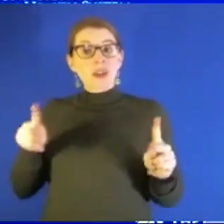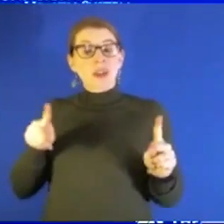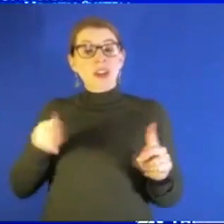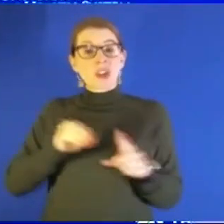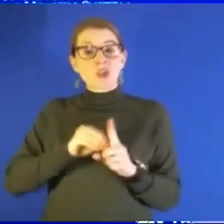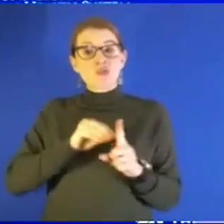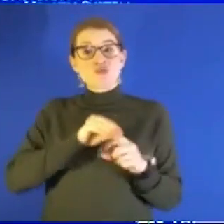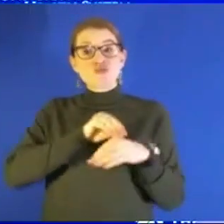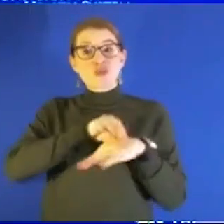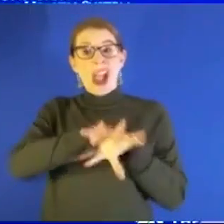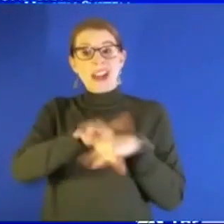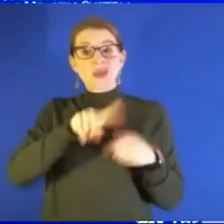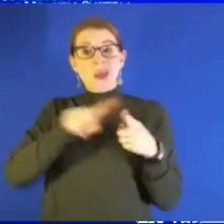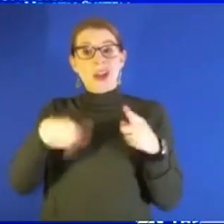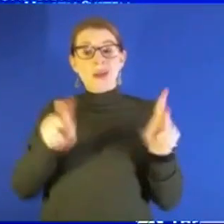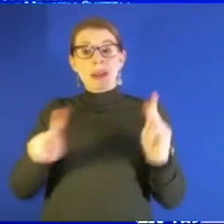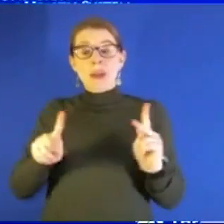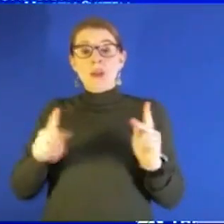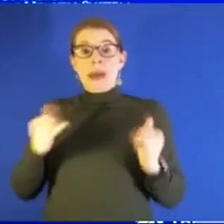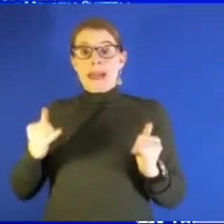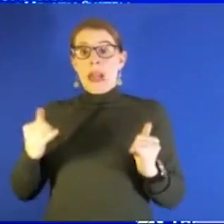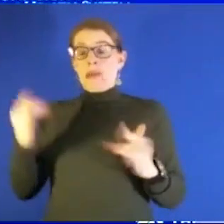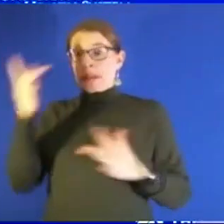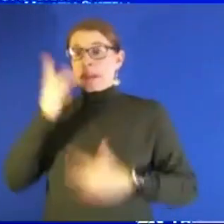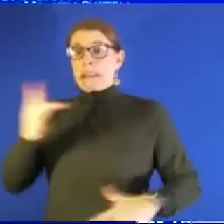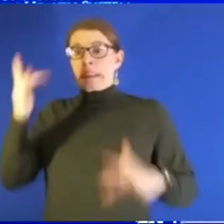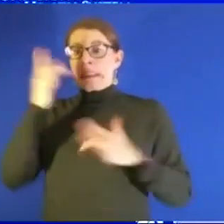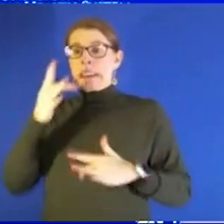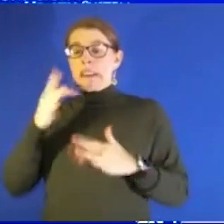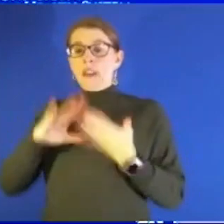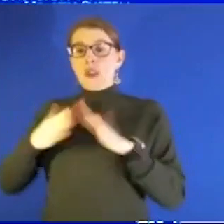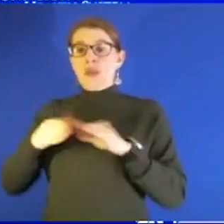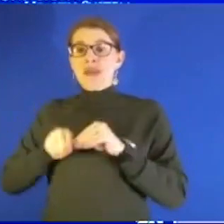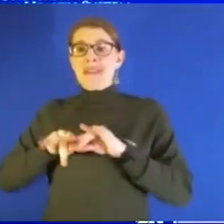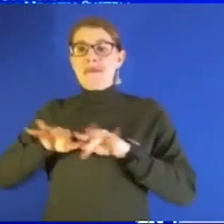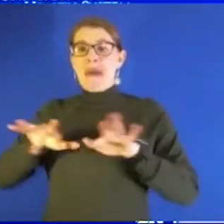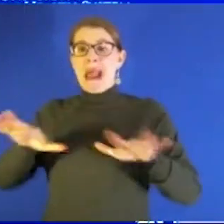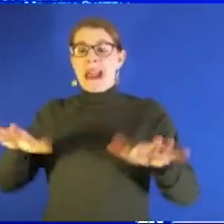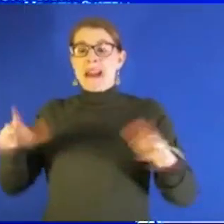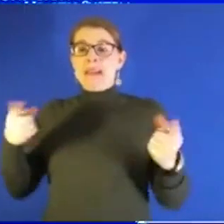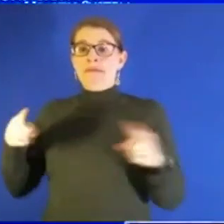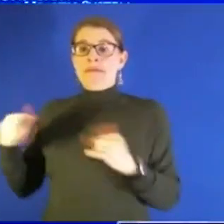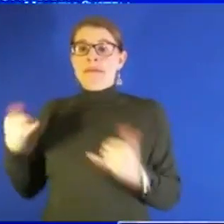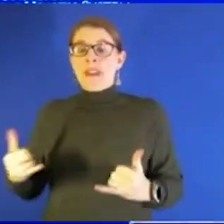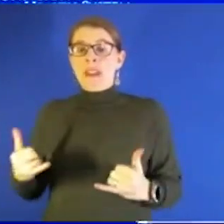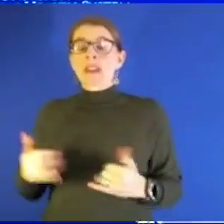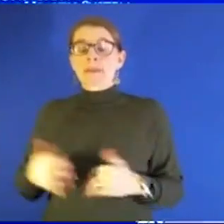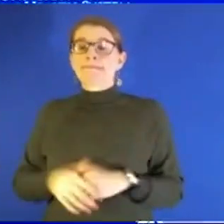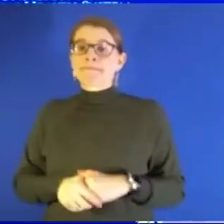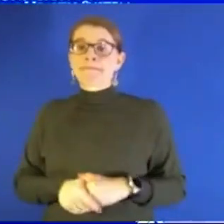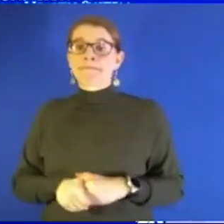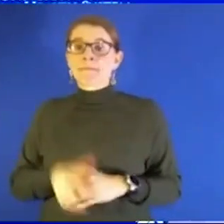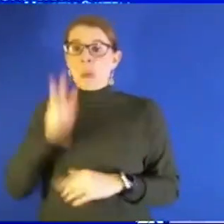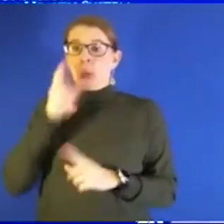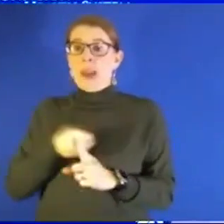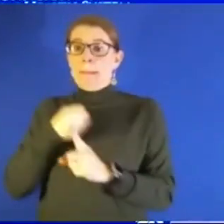a high prevalence of disease and community spread that it does, and it is impacting all of us. And so I think it's very